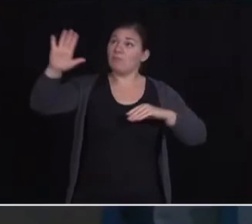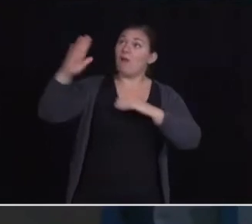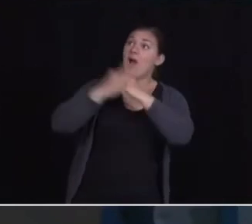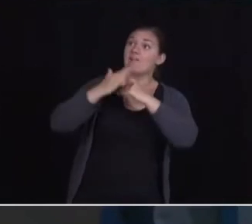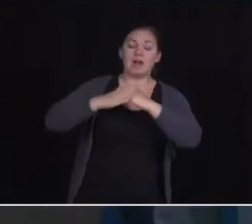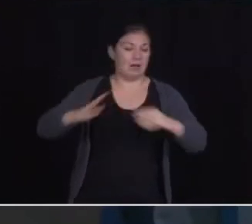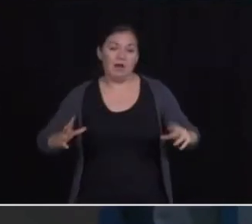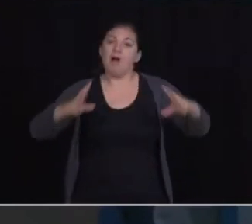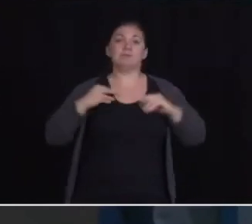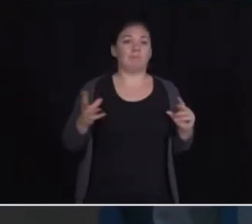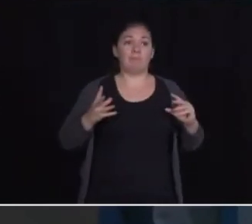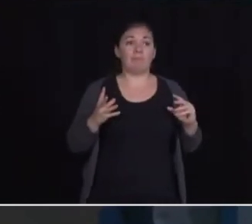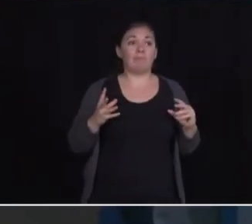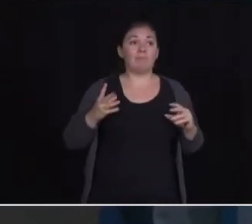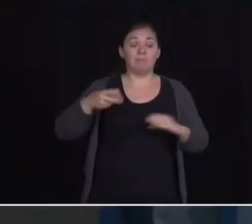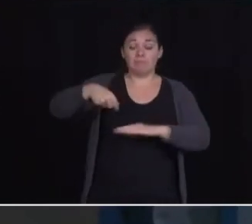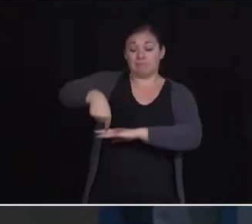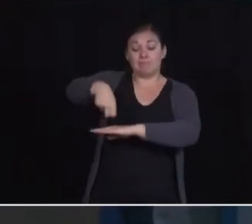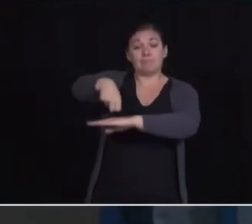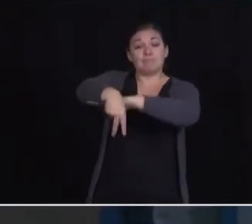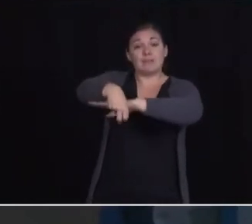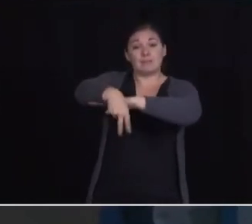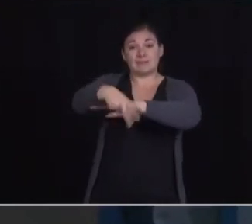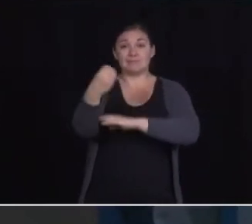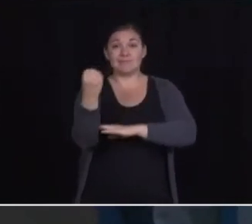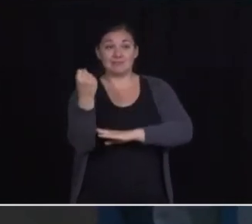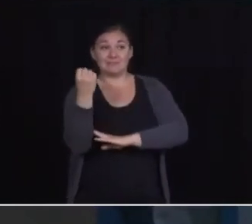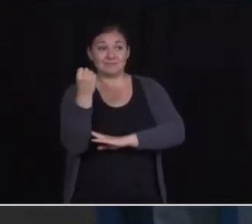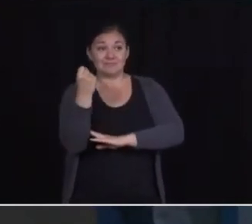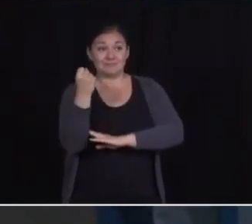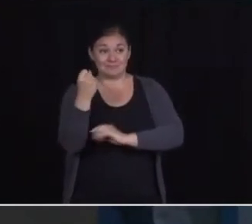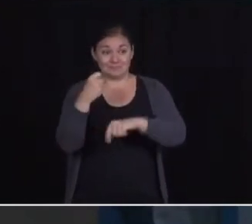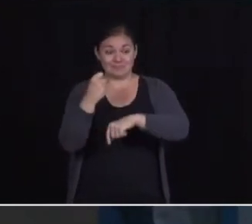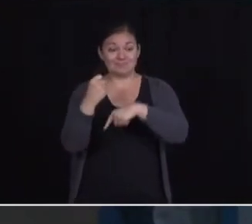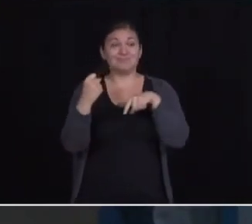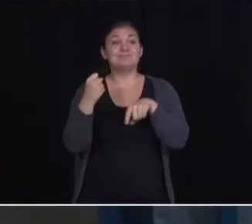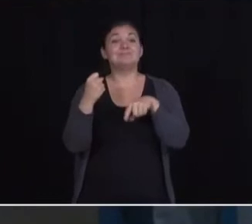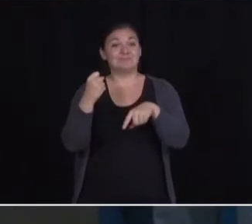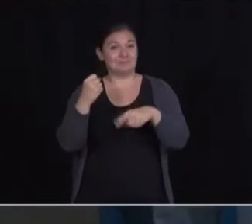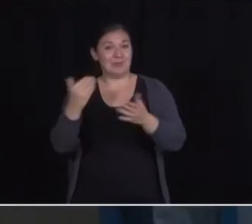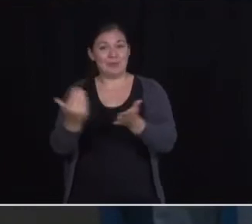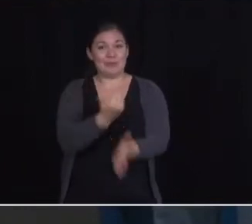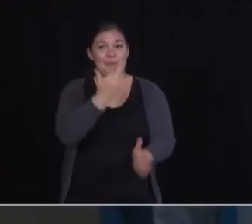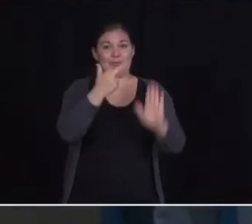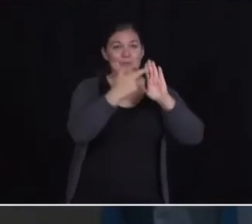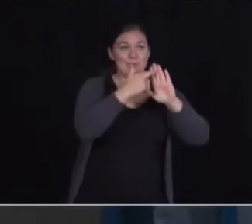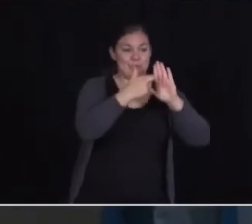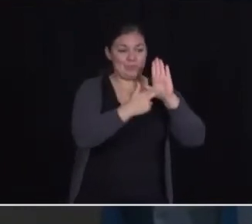a.m., we're implementing new public health measures for Toronto, Ottawa, and Peel Region.